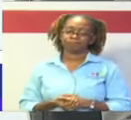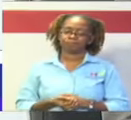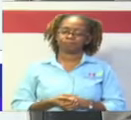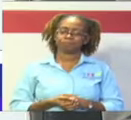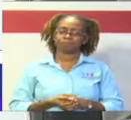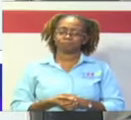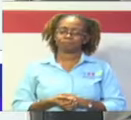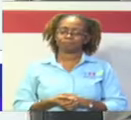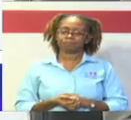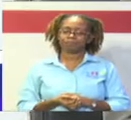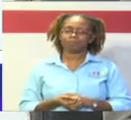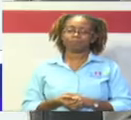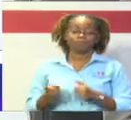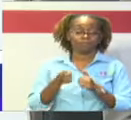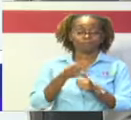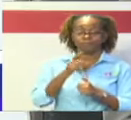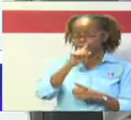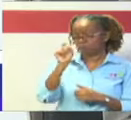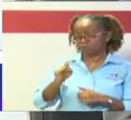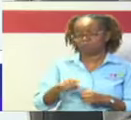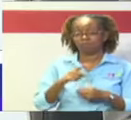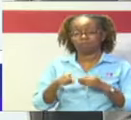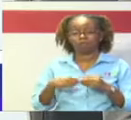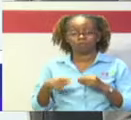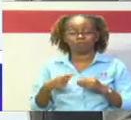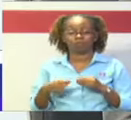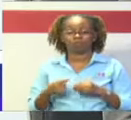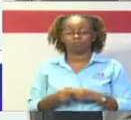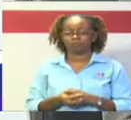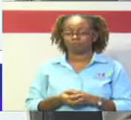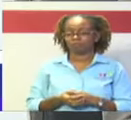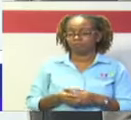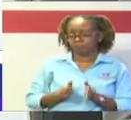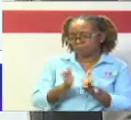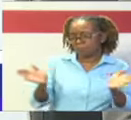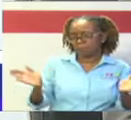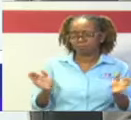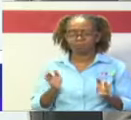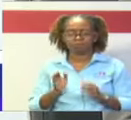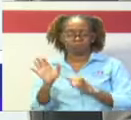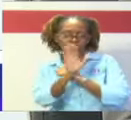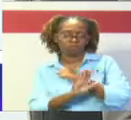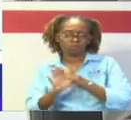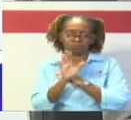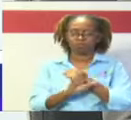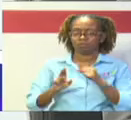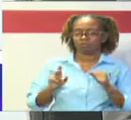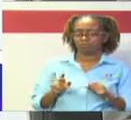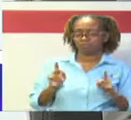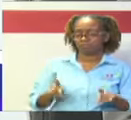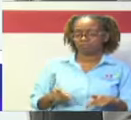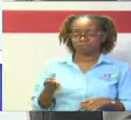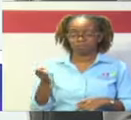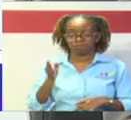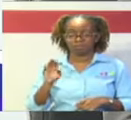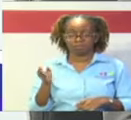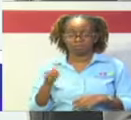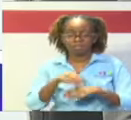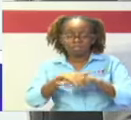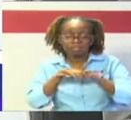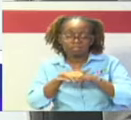comments on herd immunity from the UK, the person who presented to the UK Parliament, will hinder or